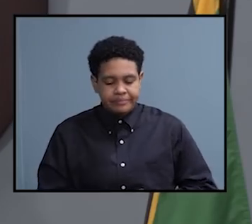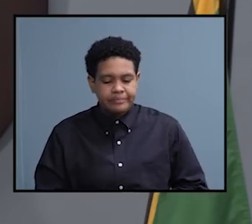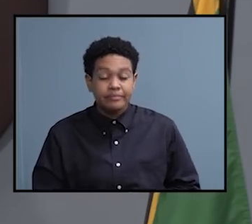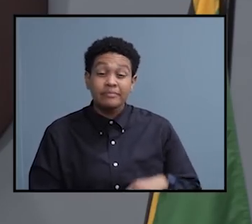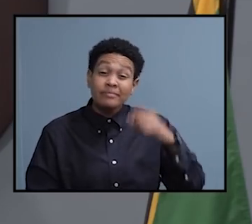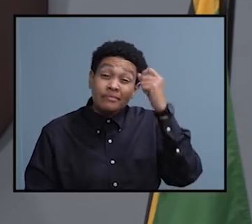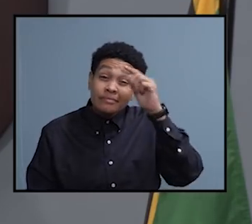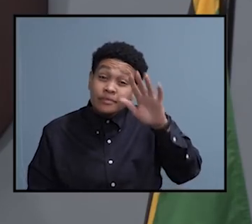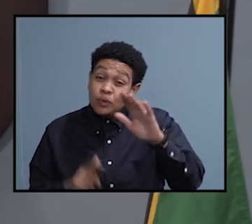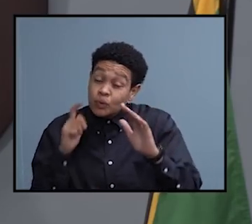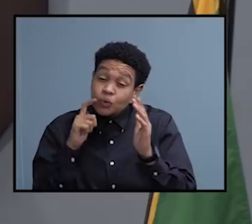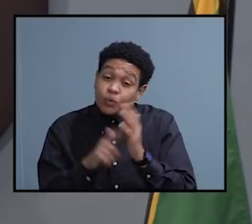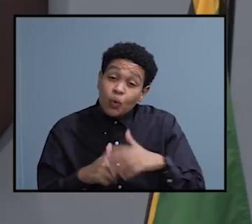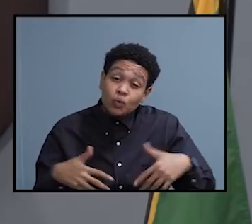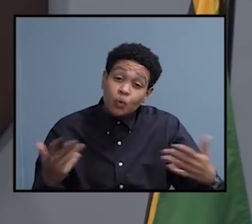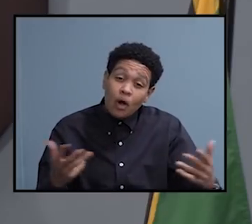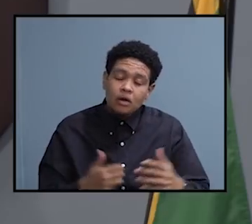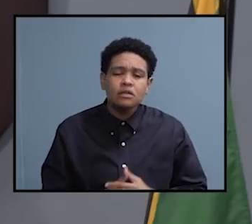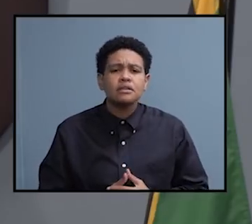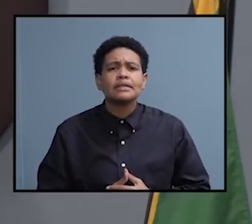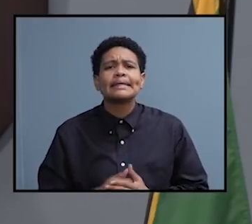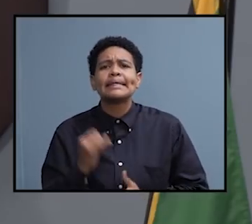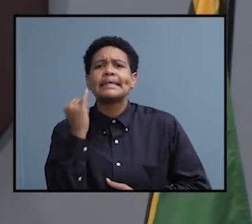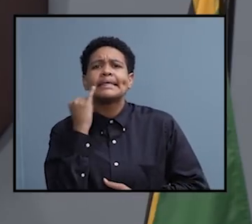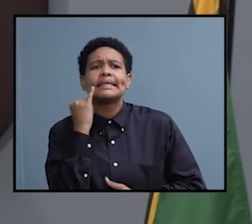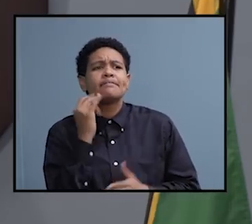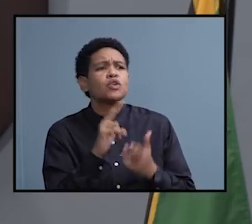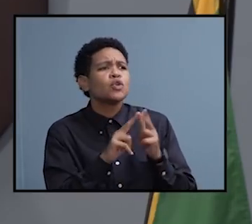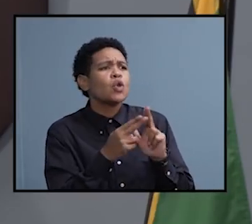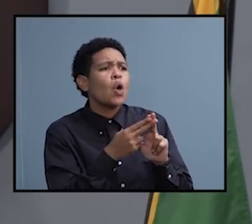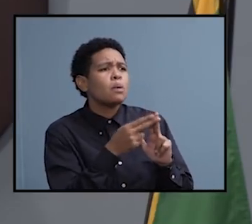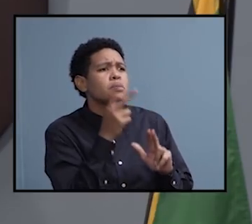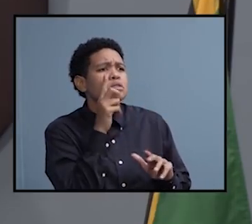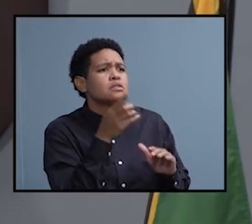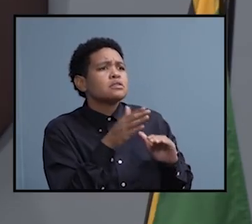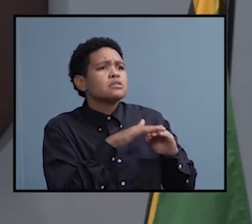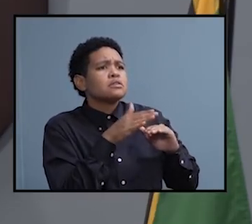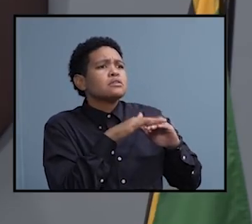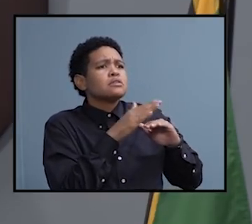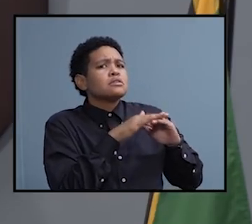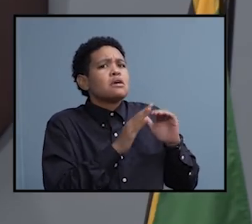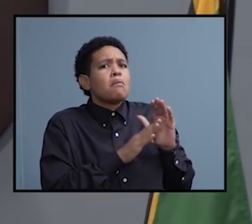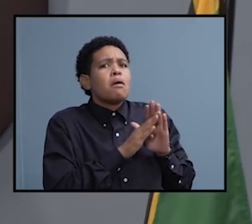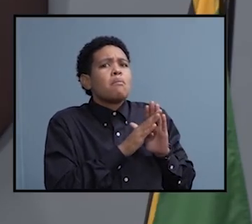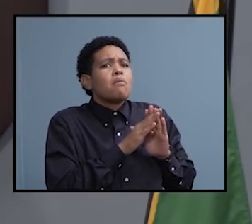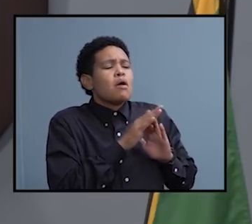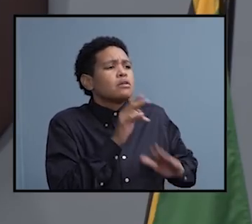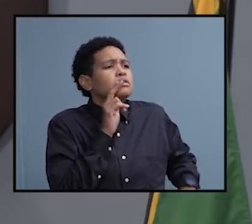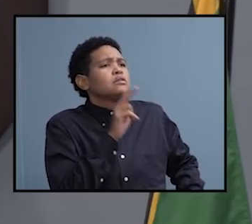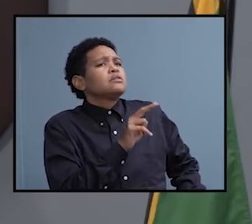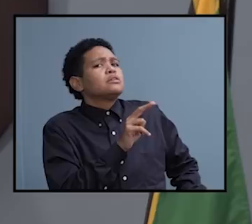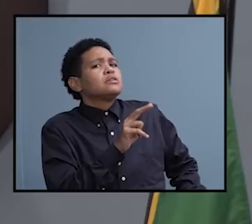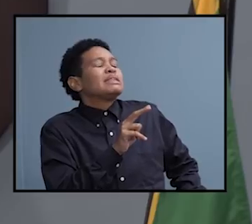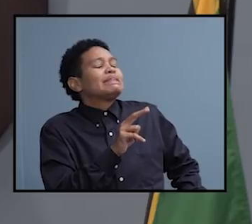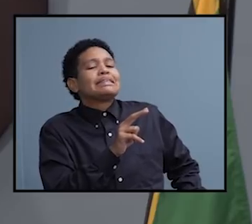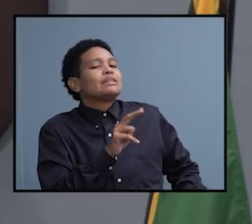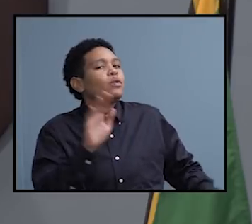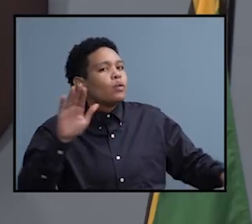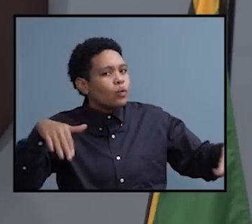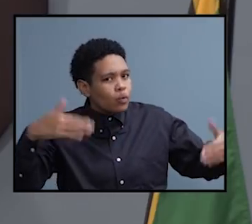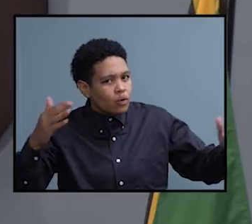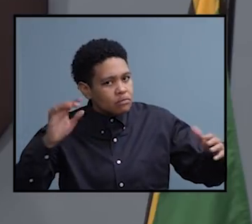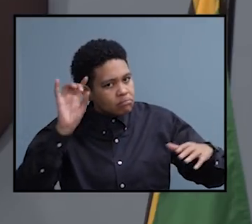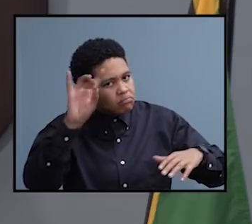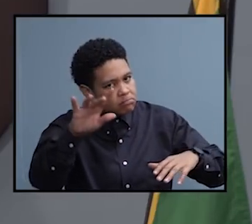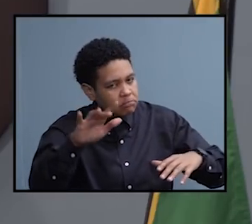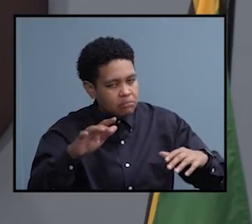Please note, however, that if our numbers start to rise significantly, we will reimpose